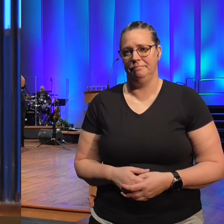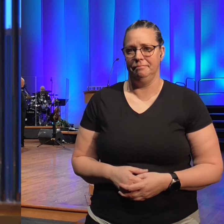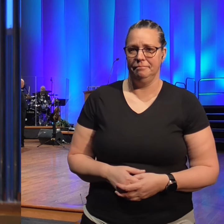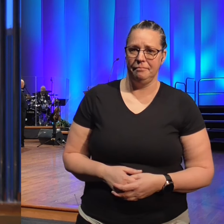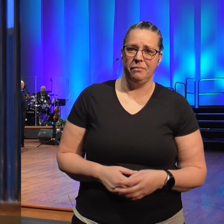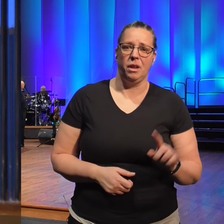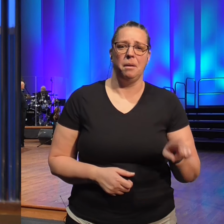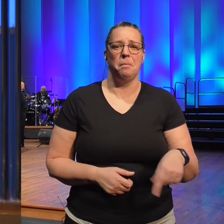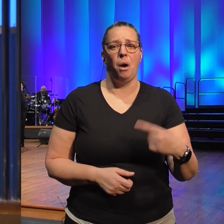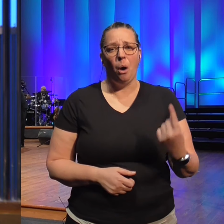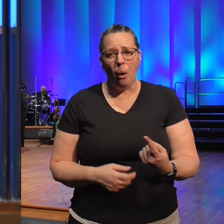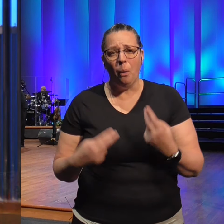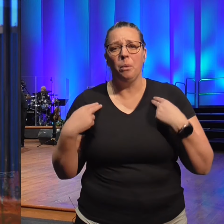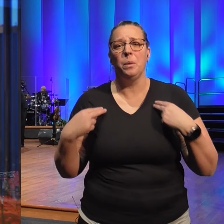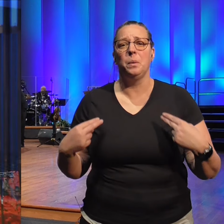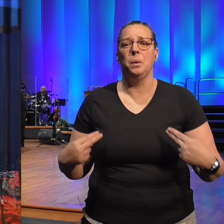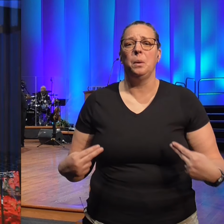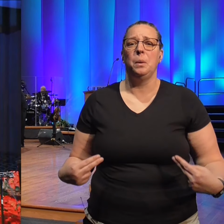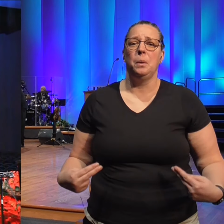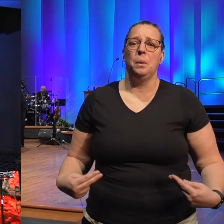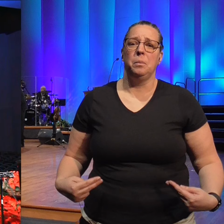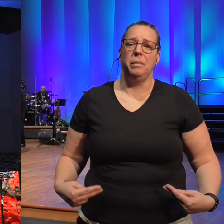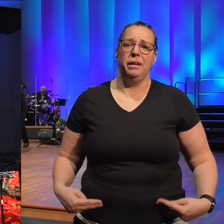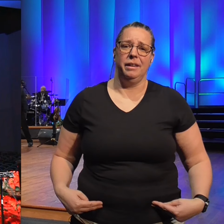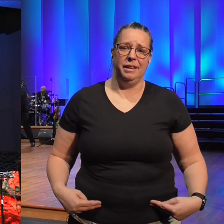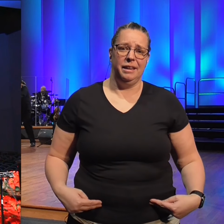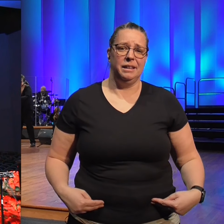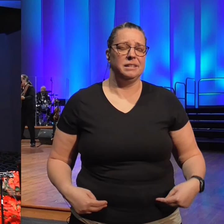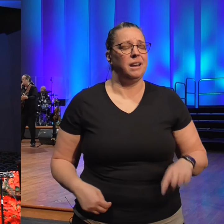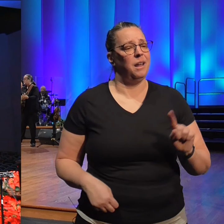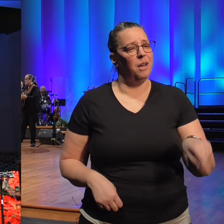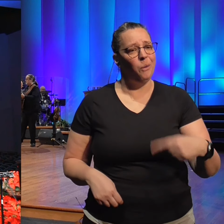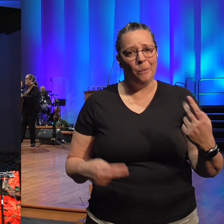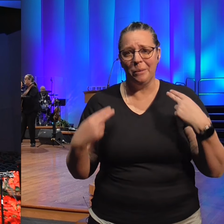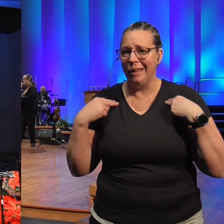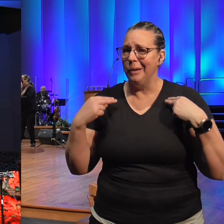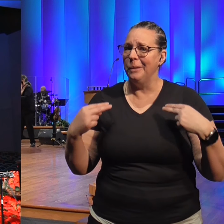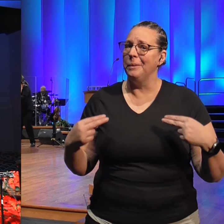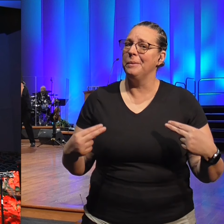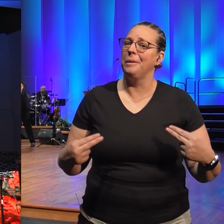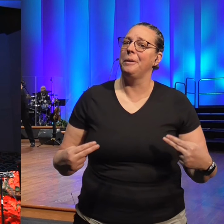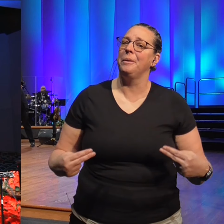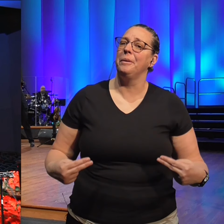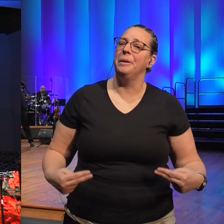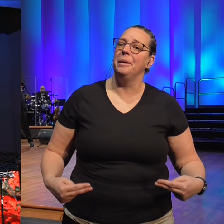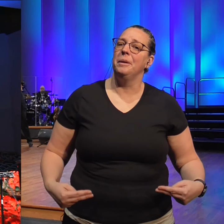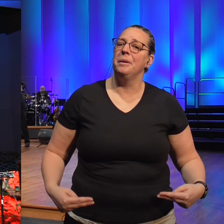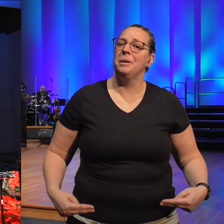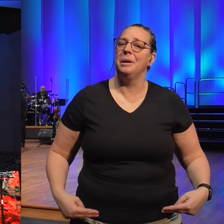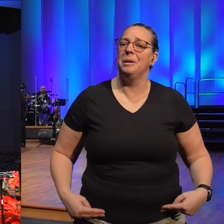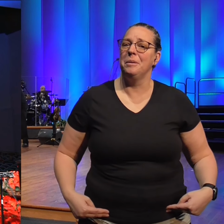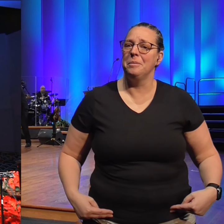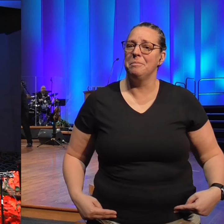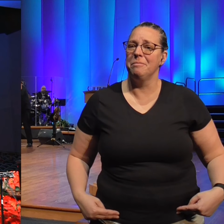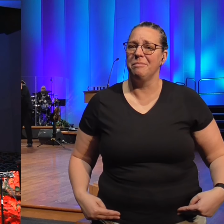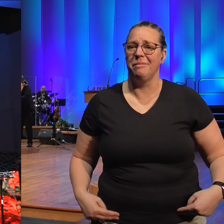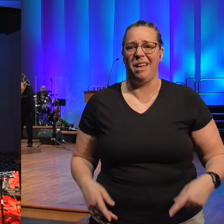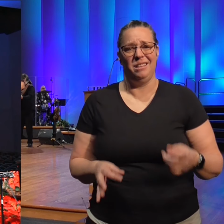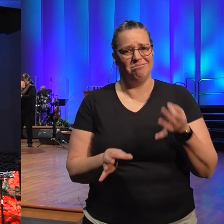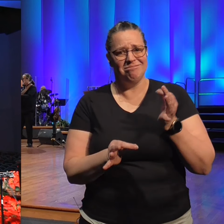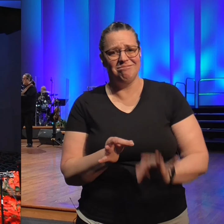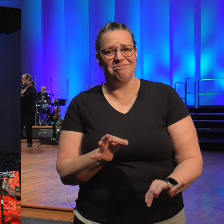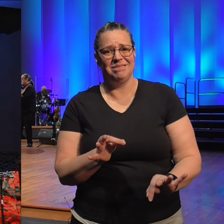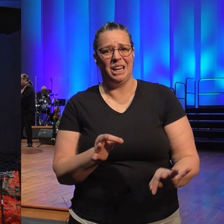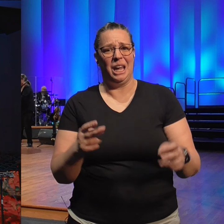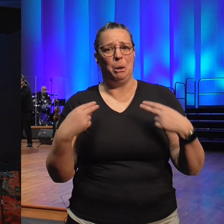I'm only human. I'm only human. Just a